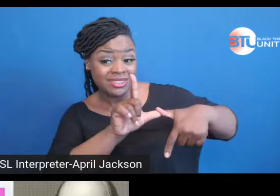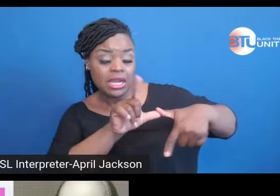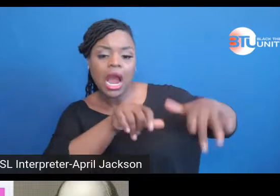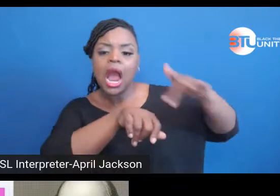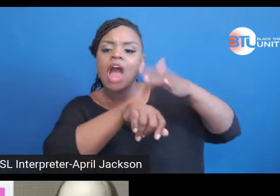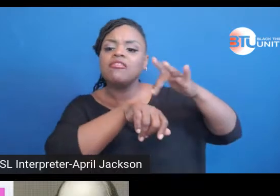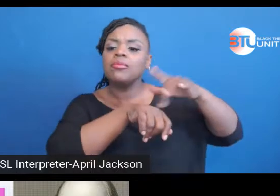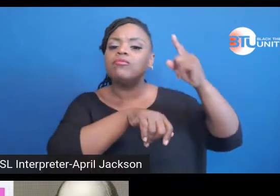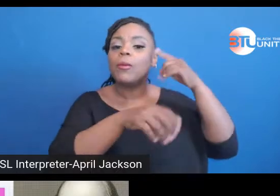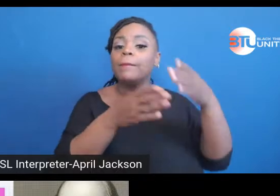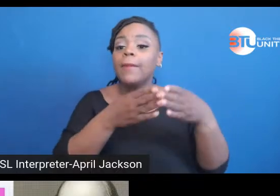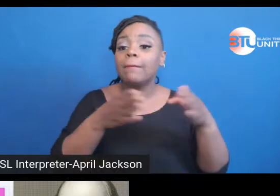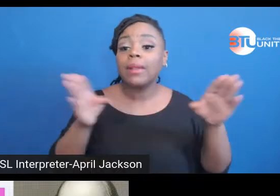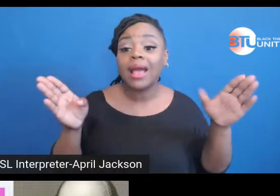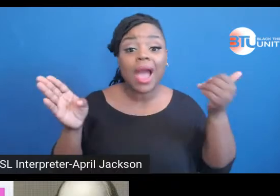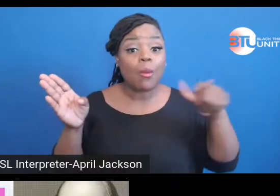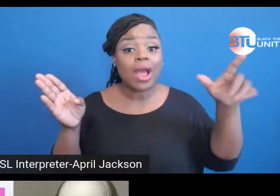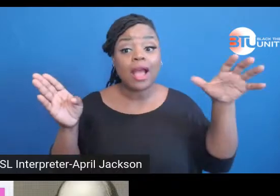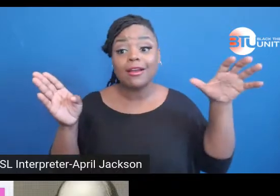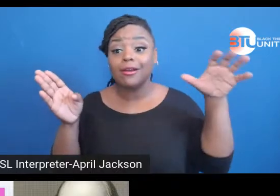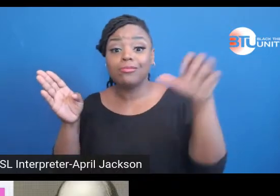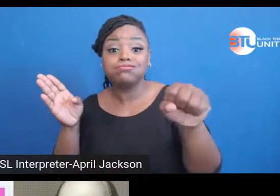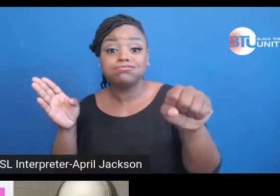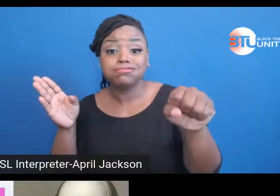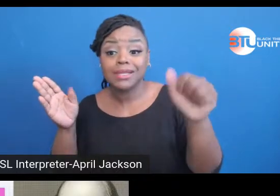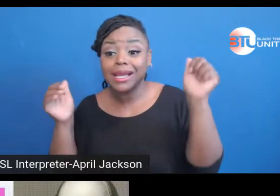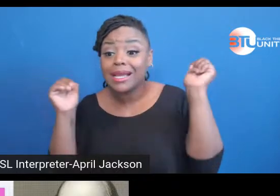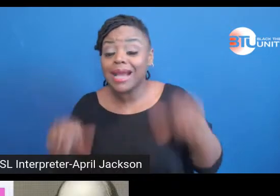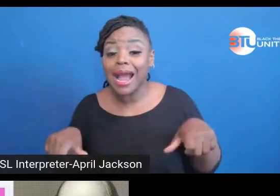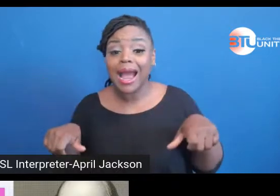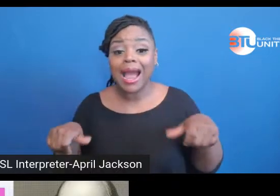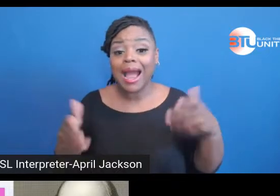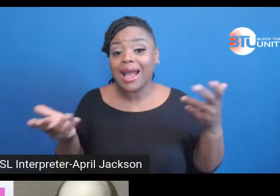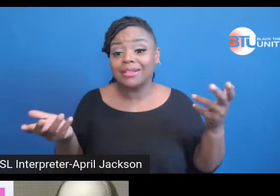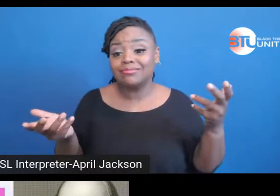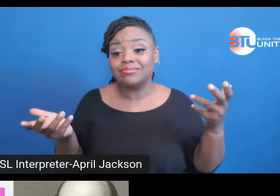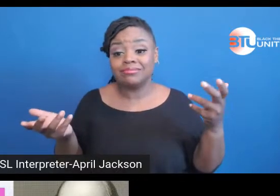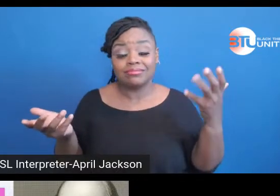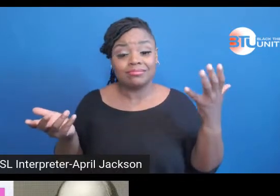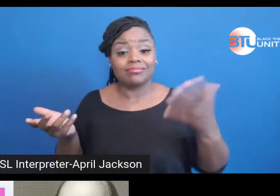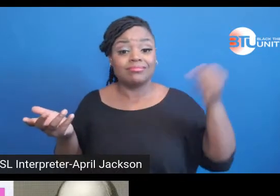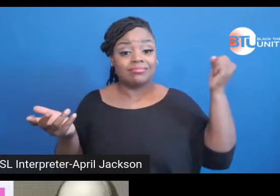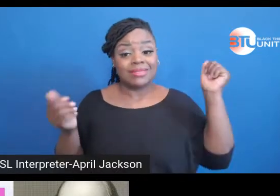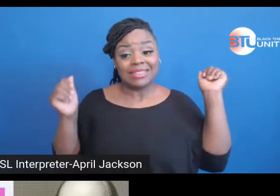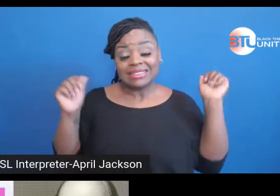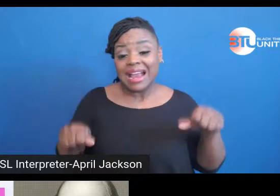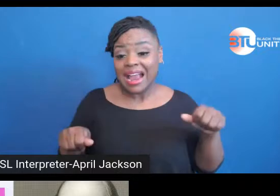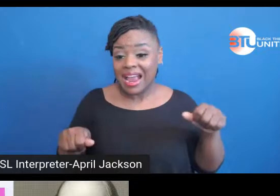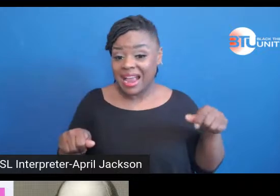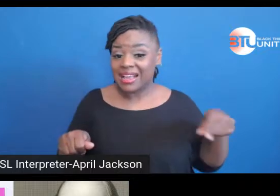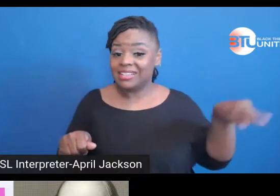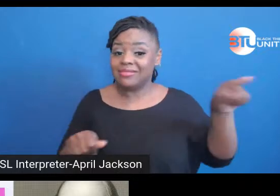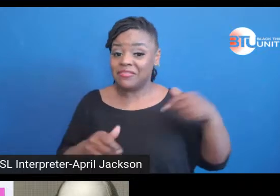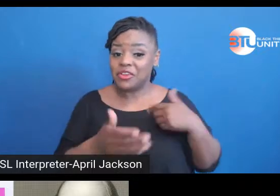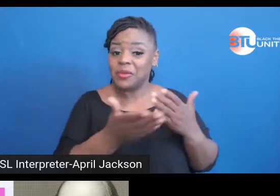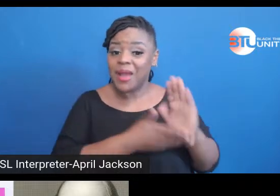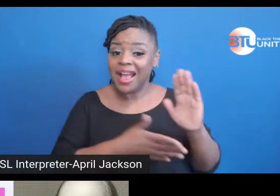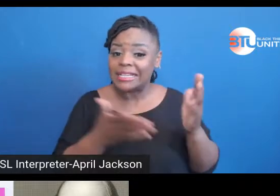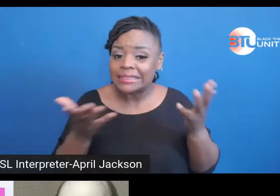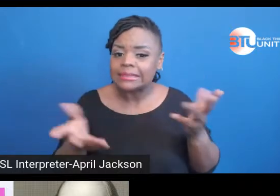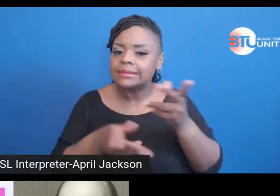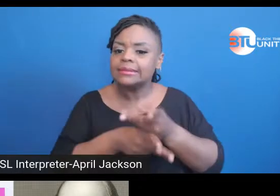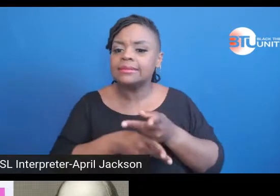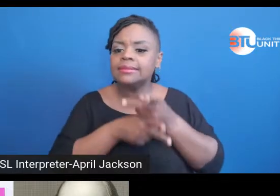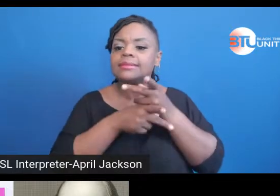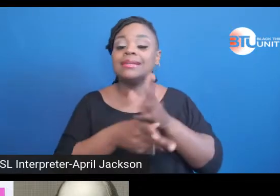do whatever they want with it. William Shakespeare is there on the slide because obviously it is well beyond